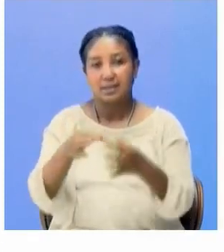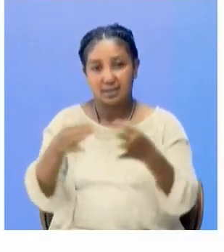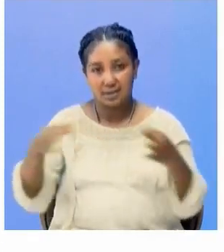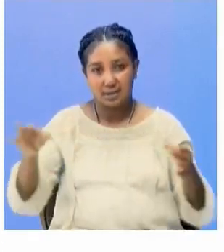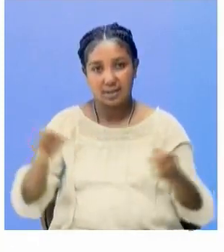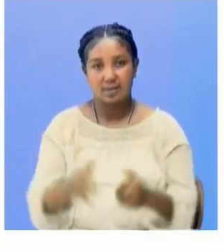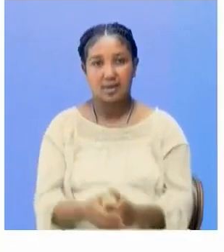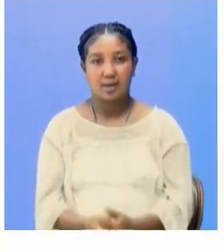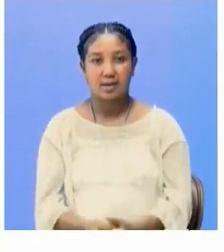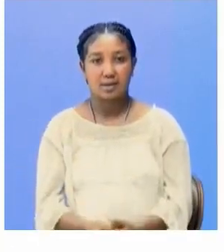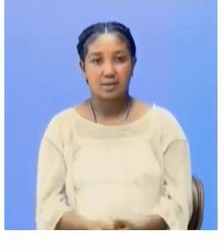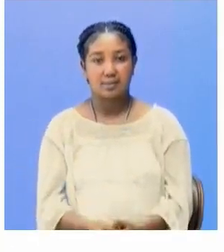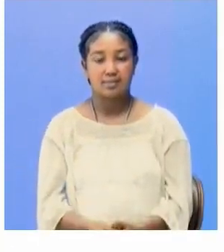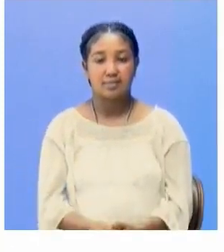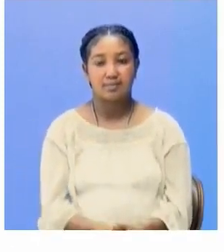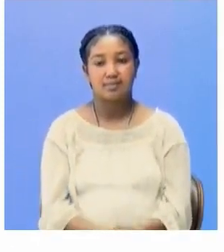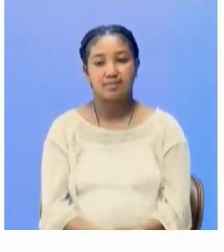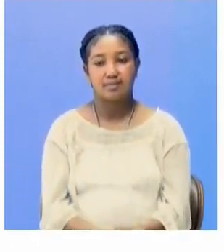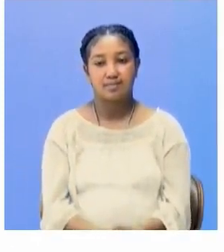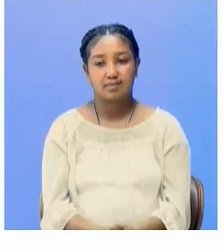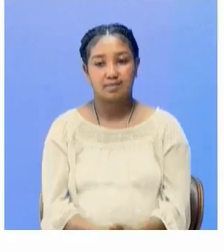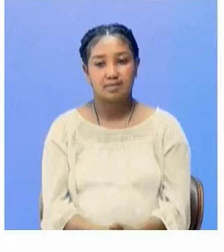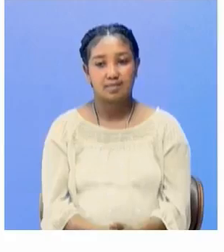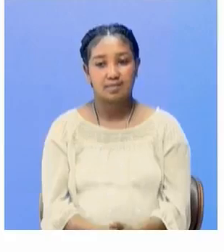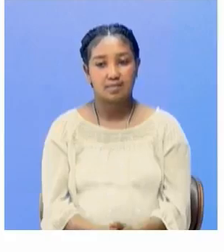Exclamatory sentence.